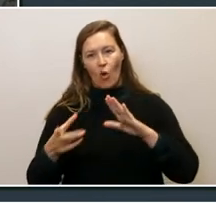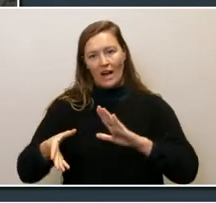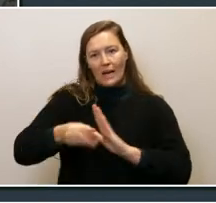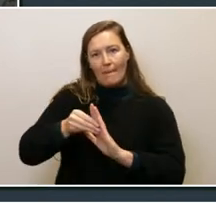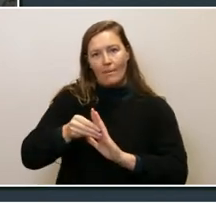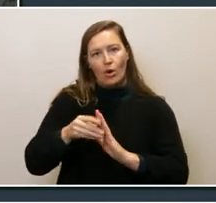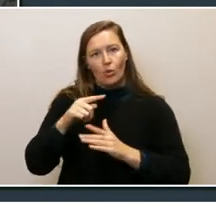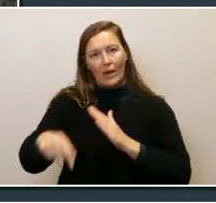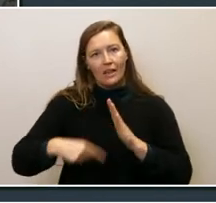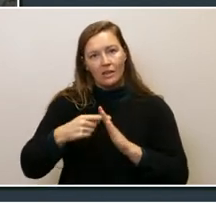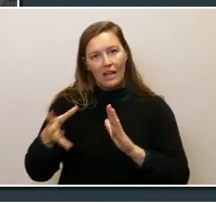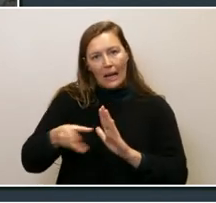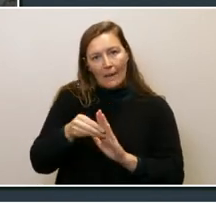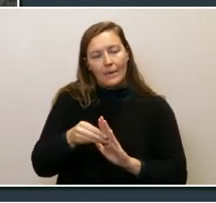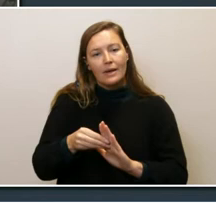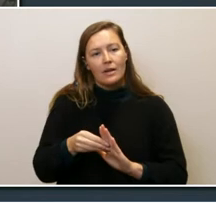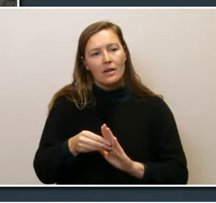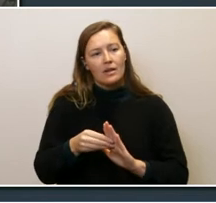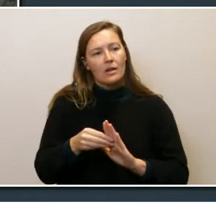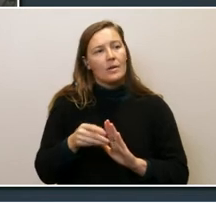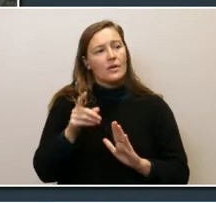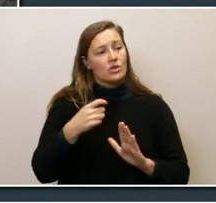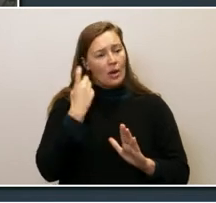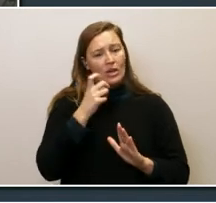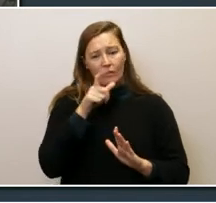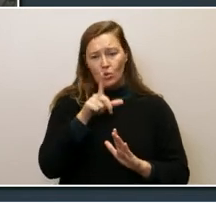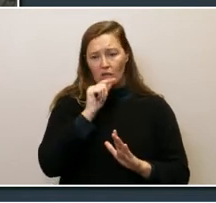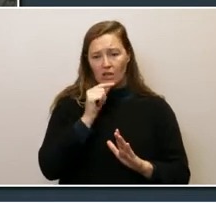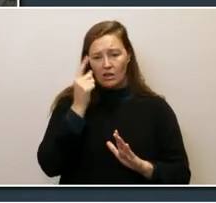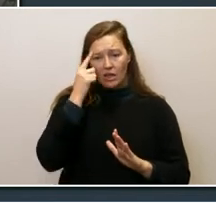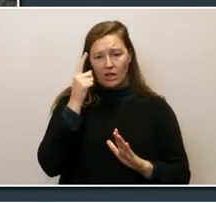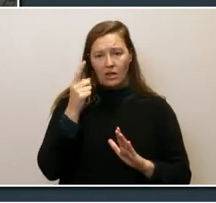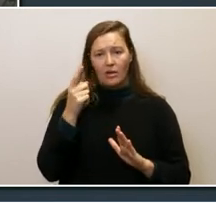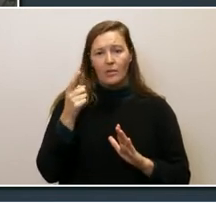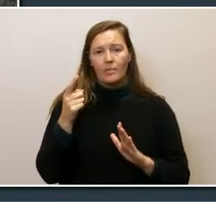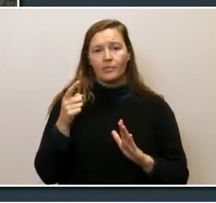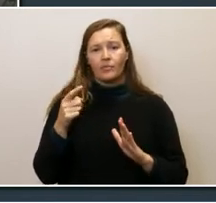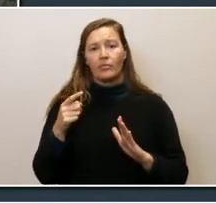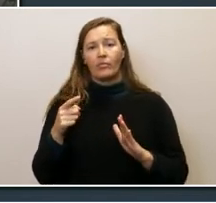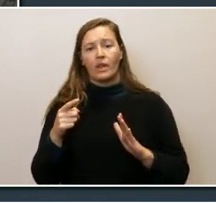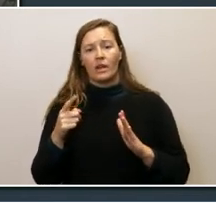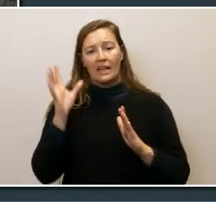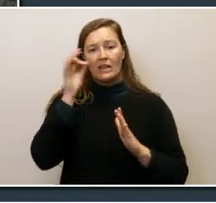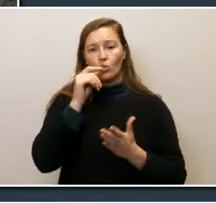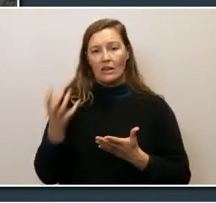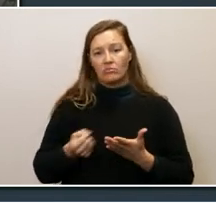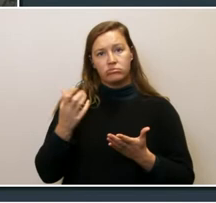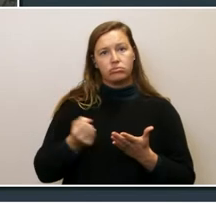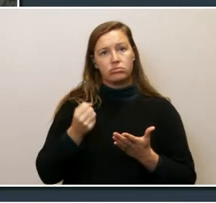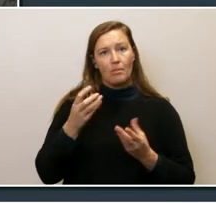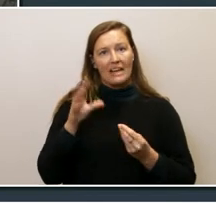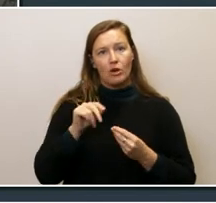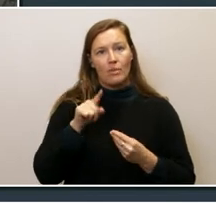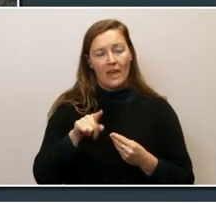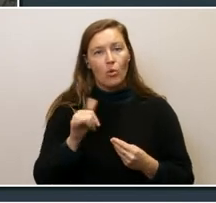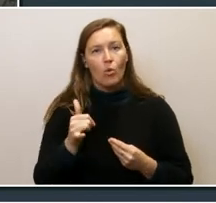clamping. So I'm just interested in your view, if you believe council could recover the cost of clamping enforcement if we were to budget something new in